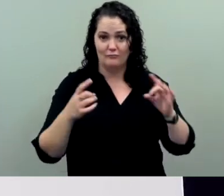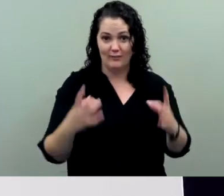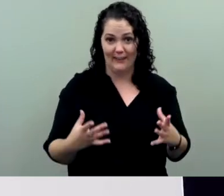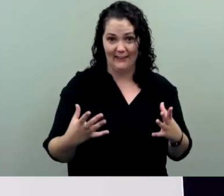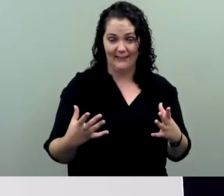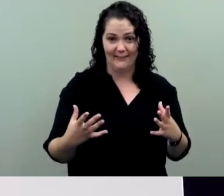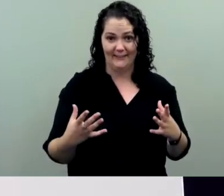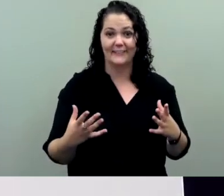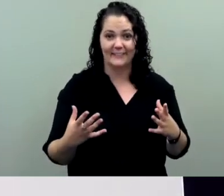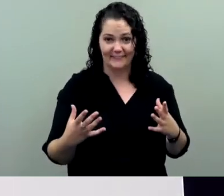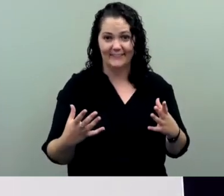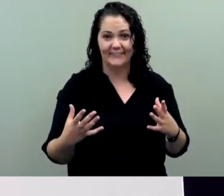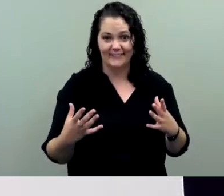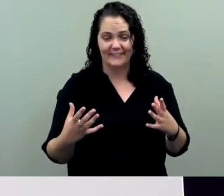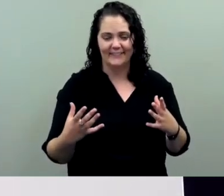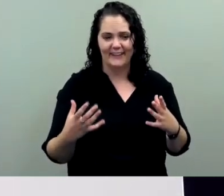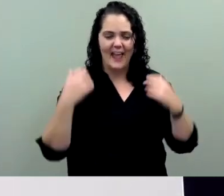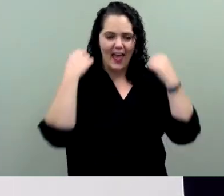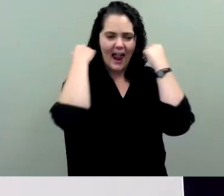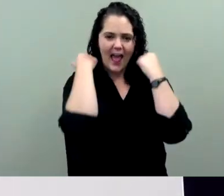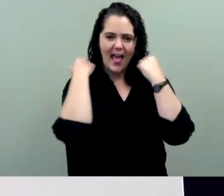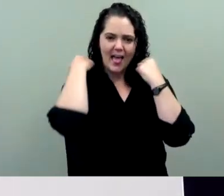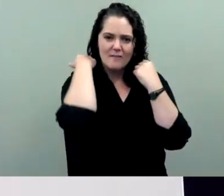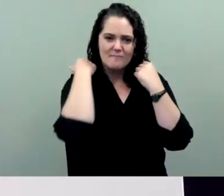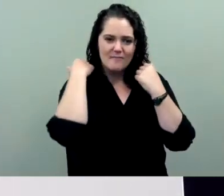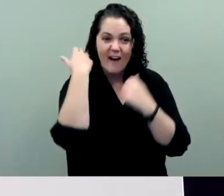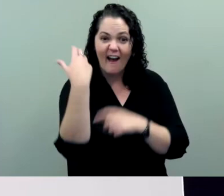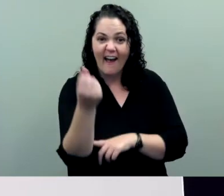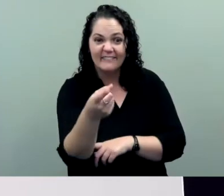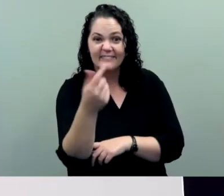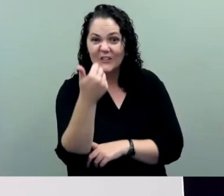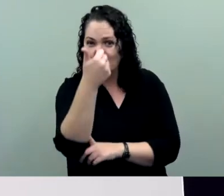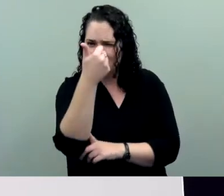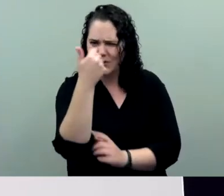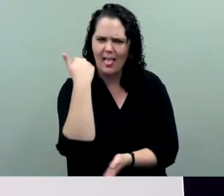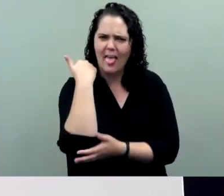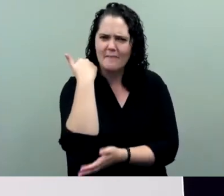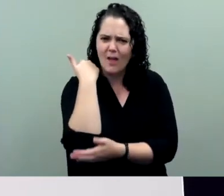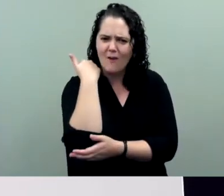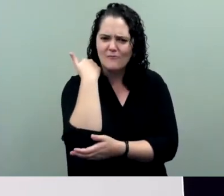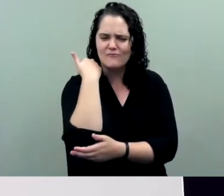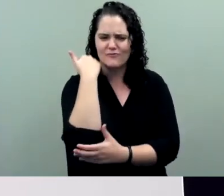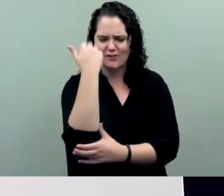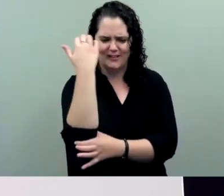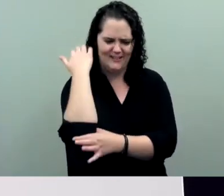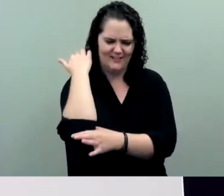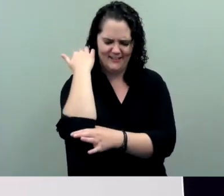to go? All right, using elbows, good, elbows.